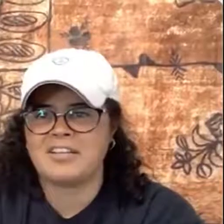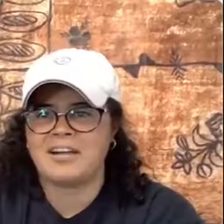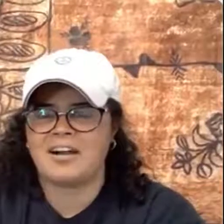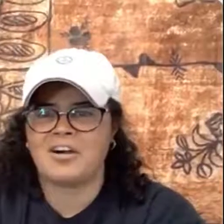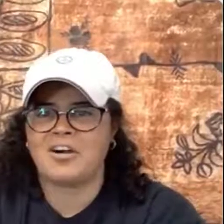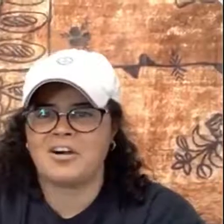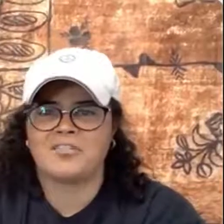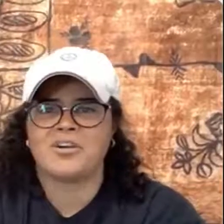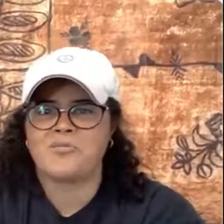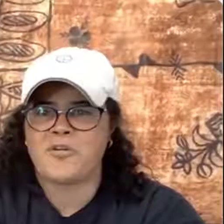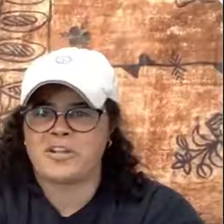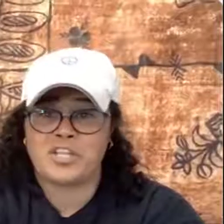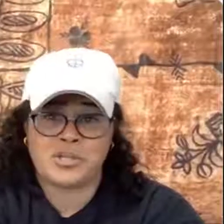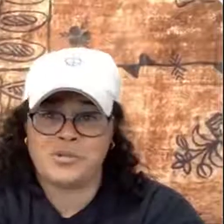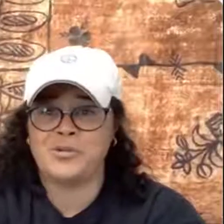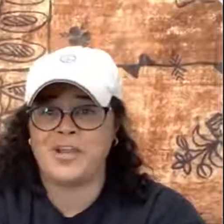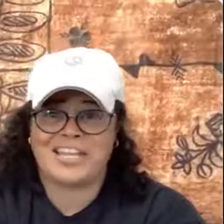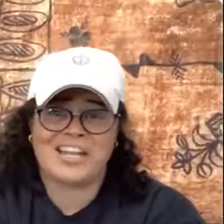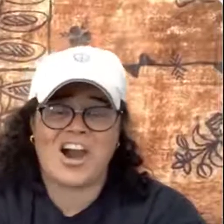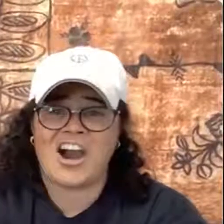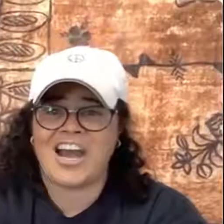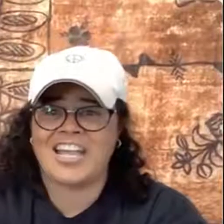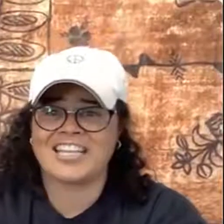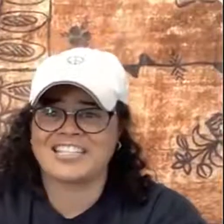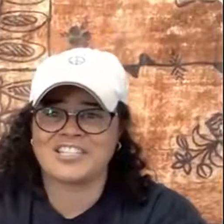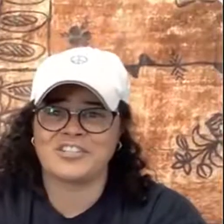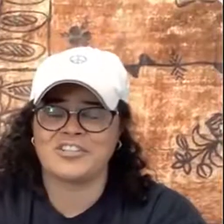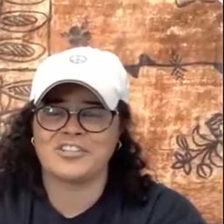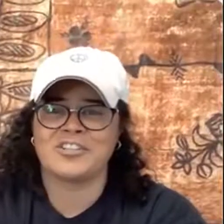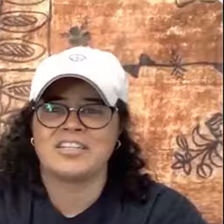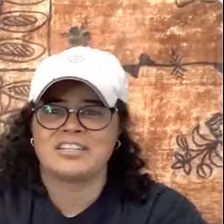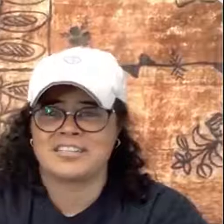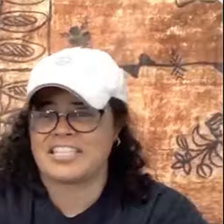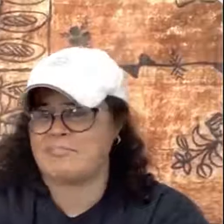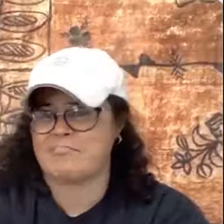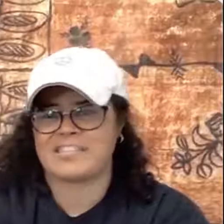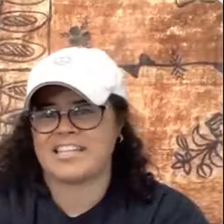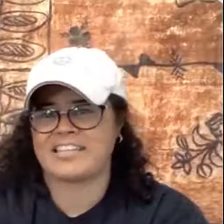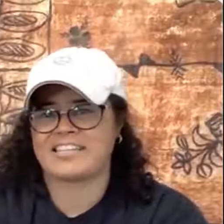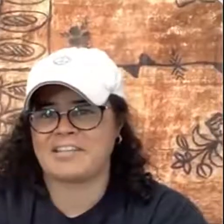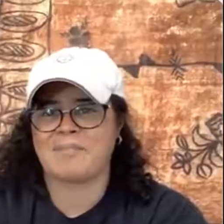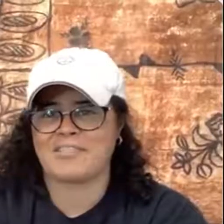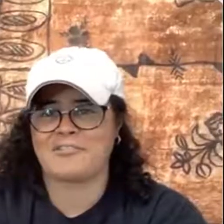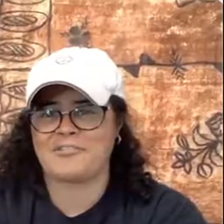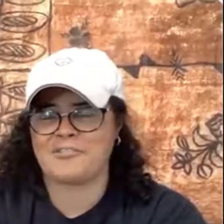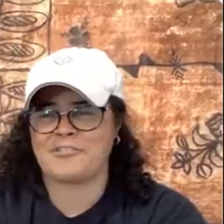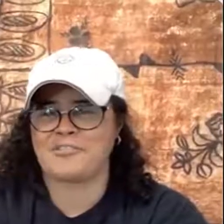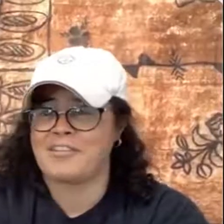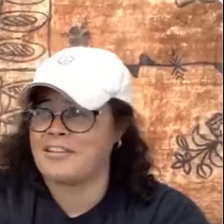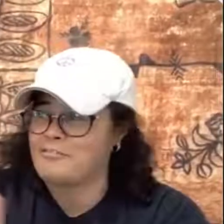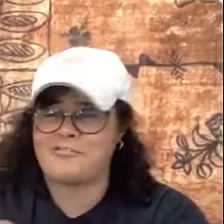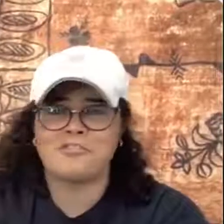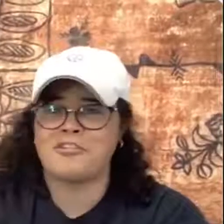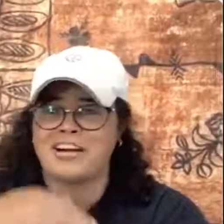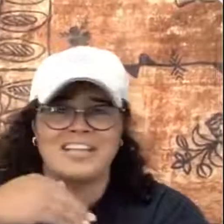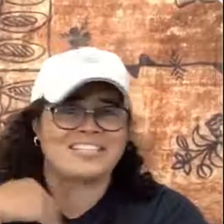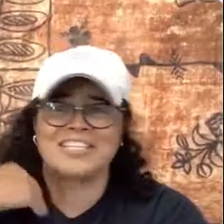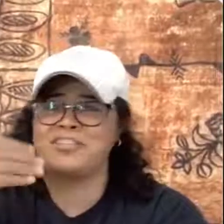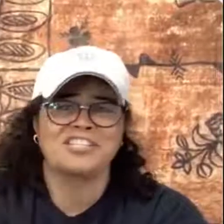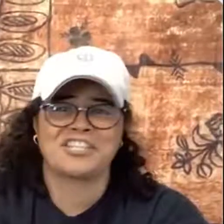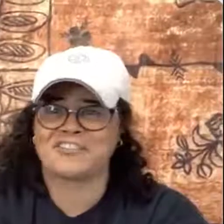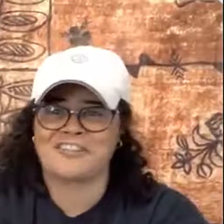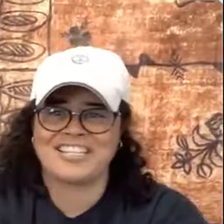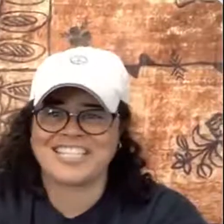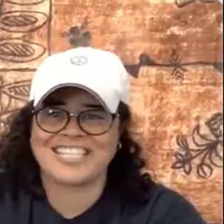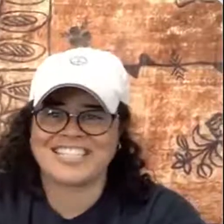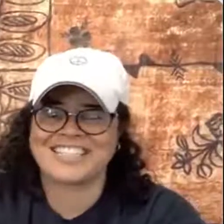soul of what you and I can do to keep protecting Mother Earth for